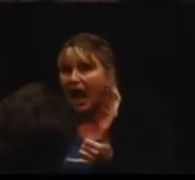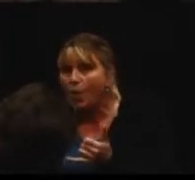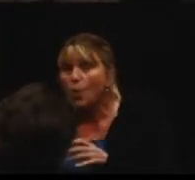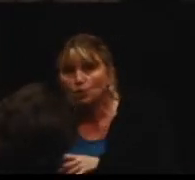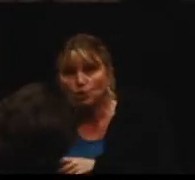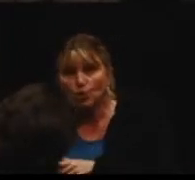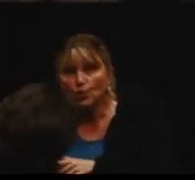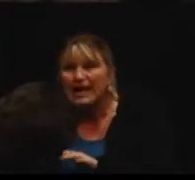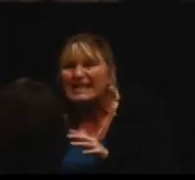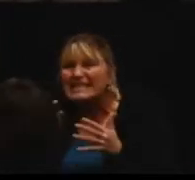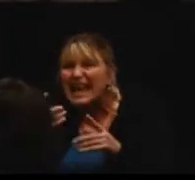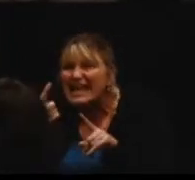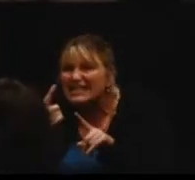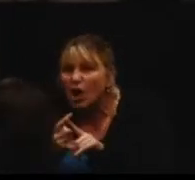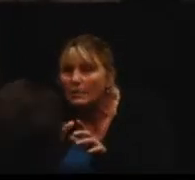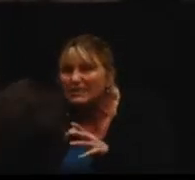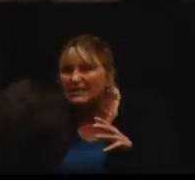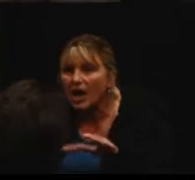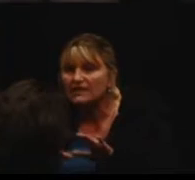of what desktop computing was.